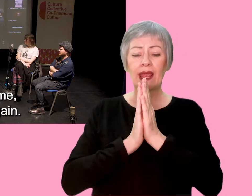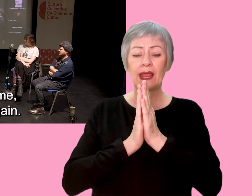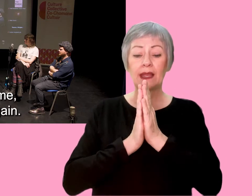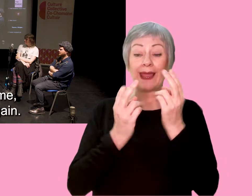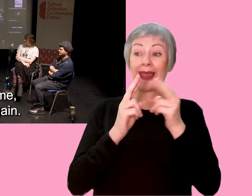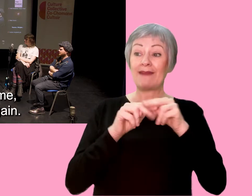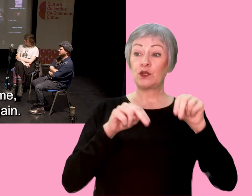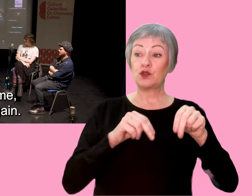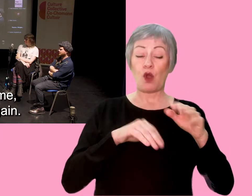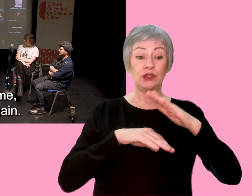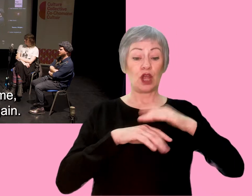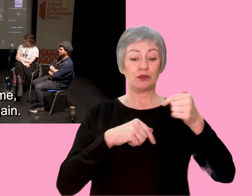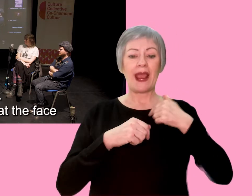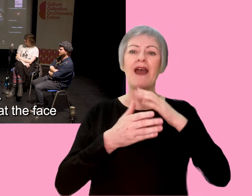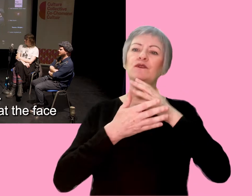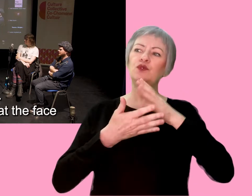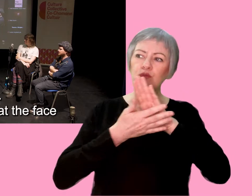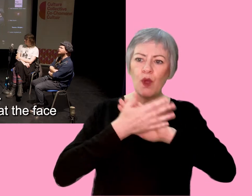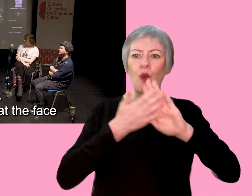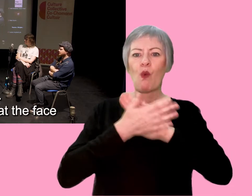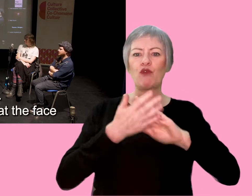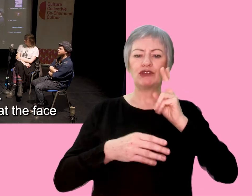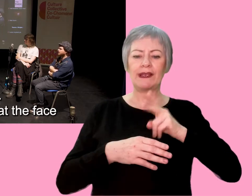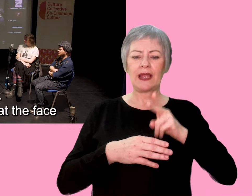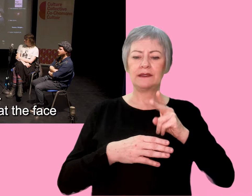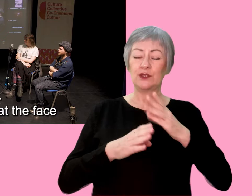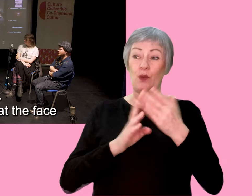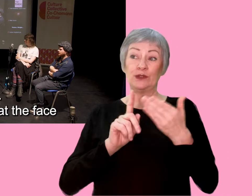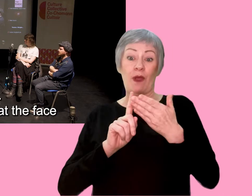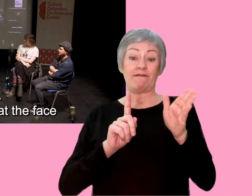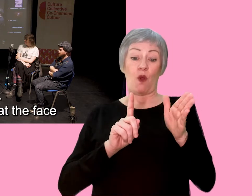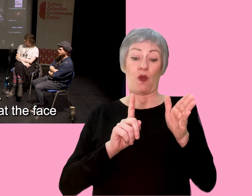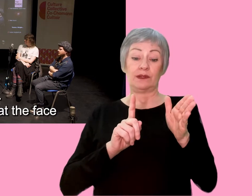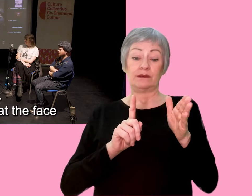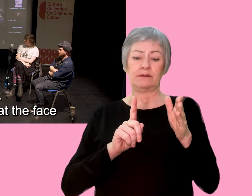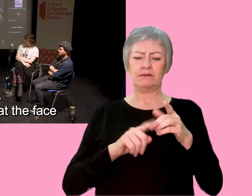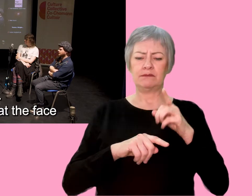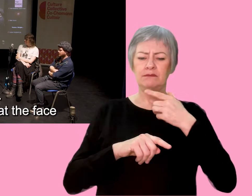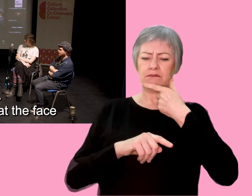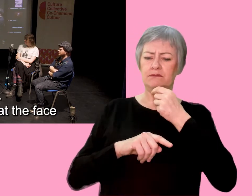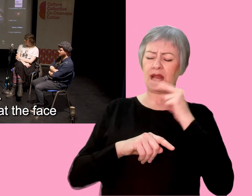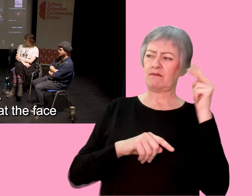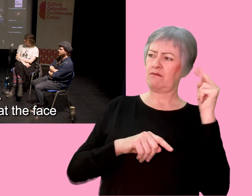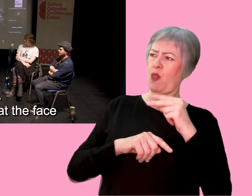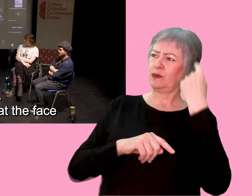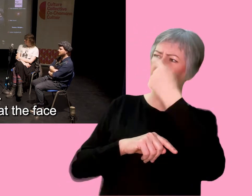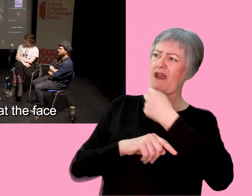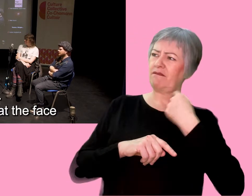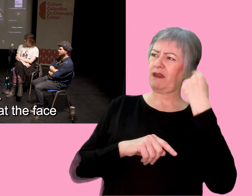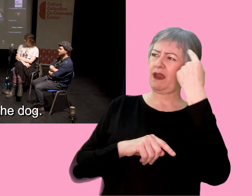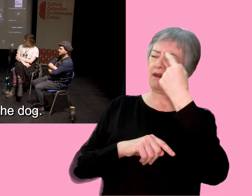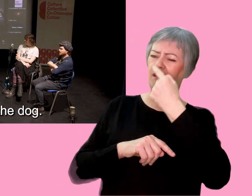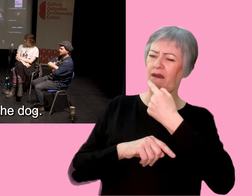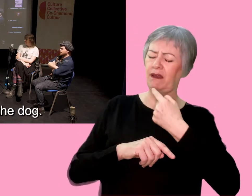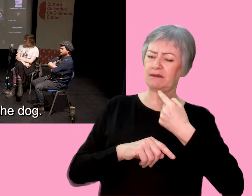If the dog touched me, I have to wash again. So I avoid to. And the guy looked at me at the